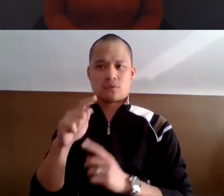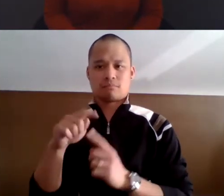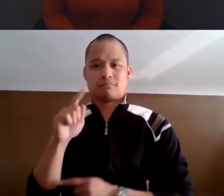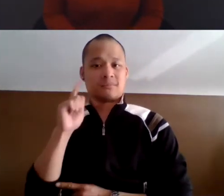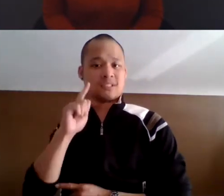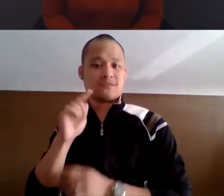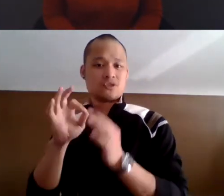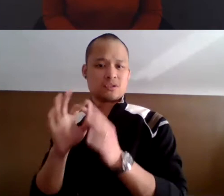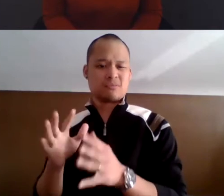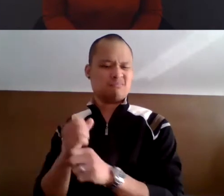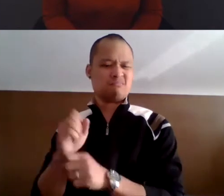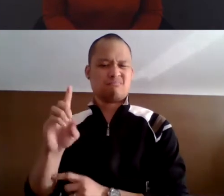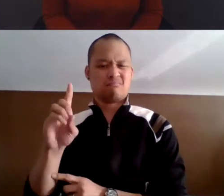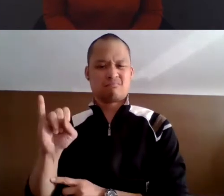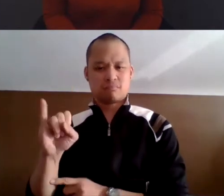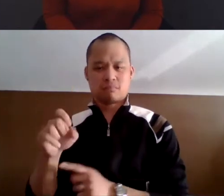Certainly.